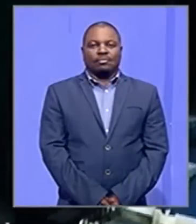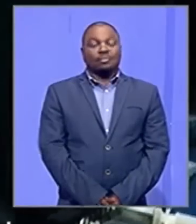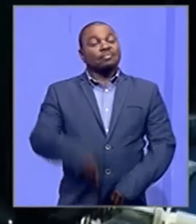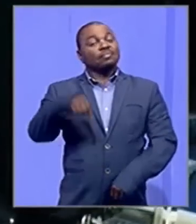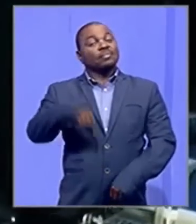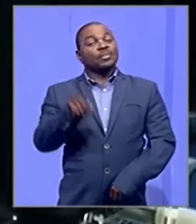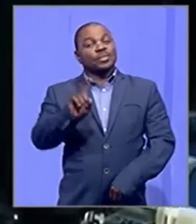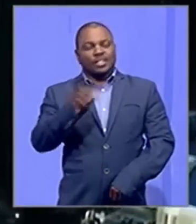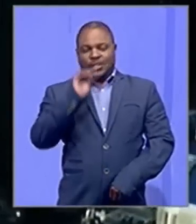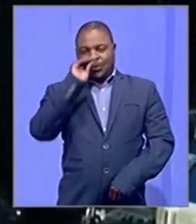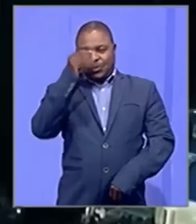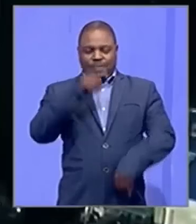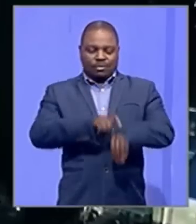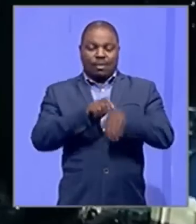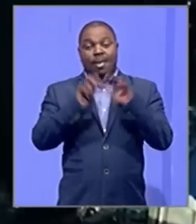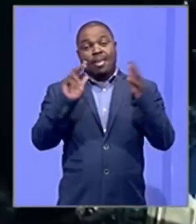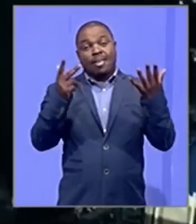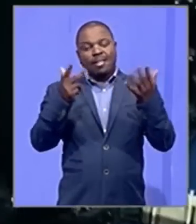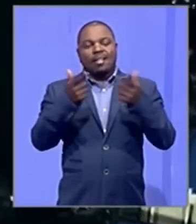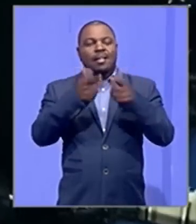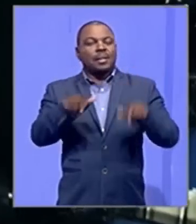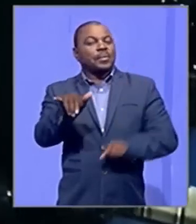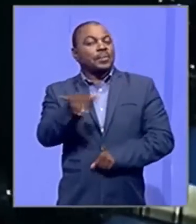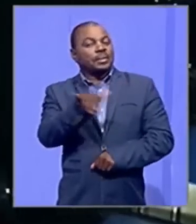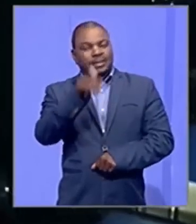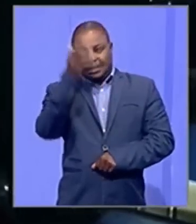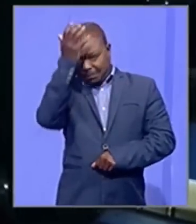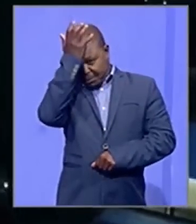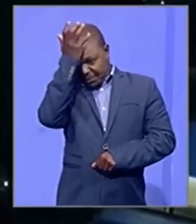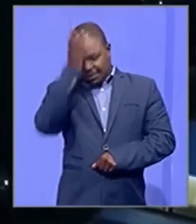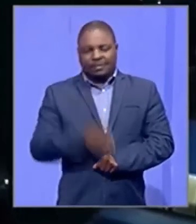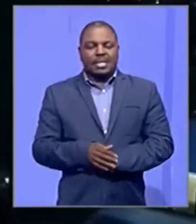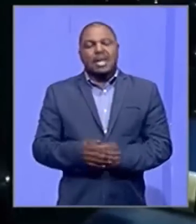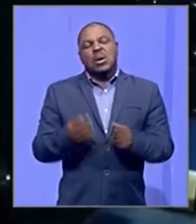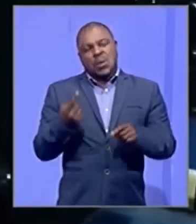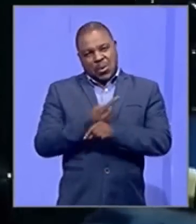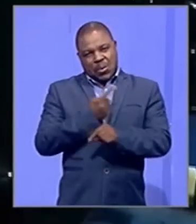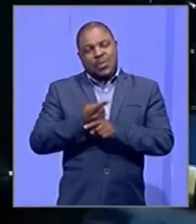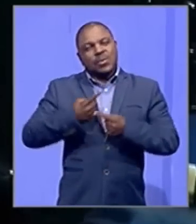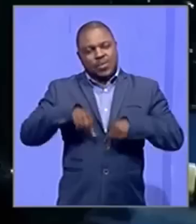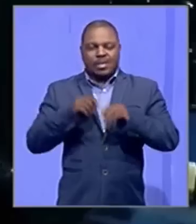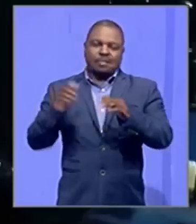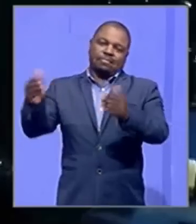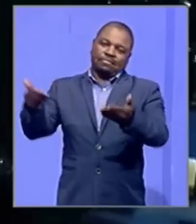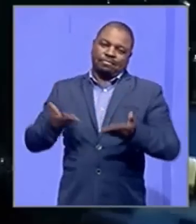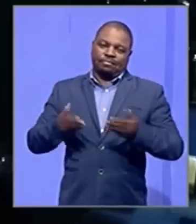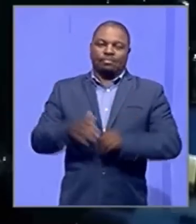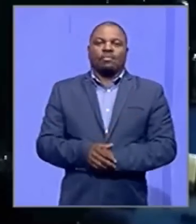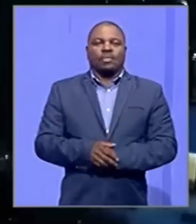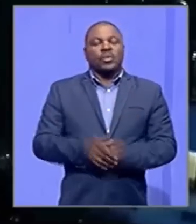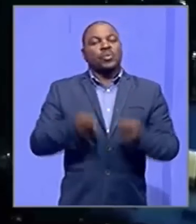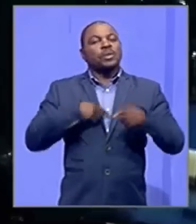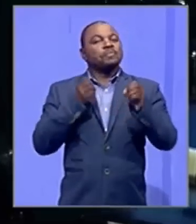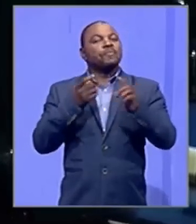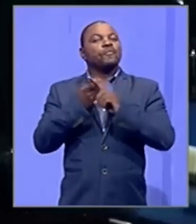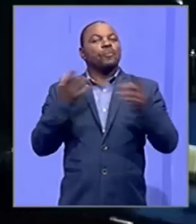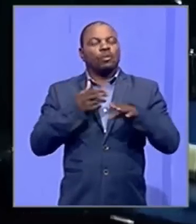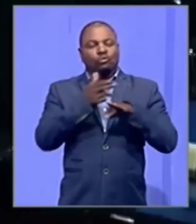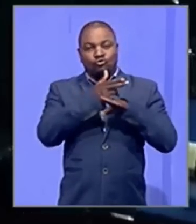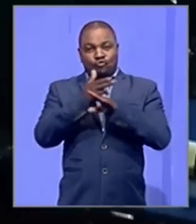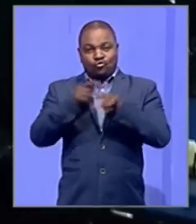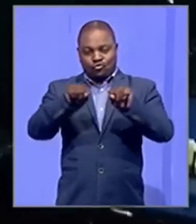Tše ke ditaba tša iri ya seswai tša leleme la Sepedi bjalo ka mehla re a la amogela re gaša thuigo tšwa Studio